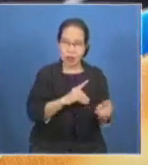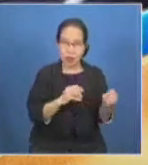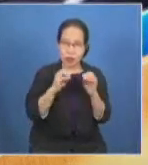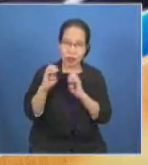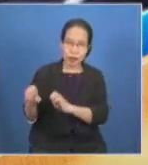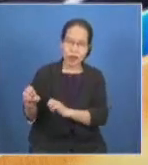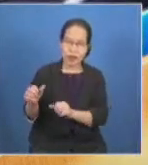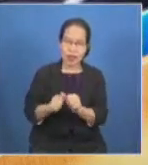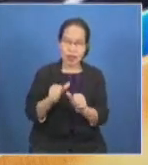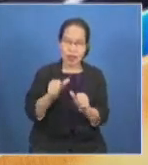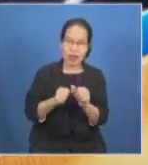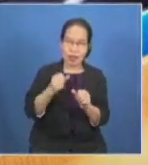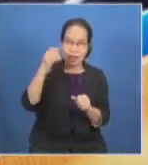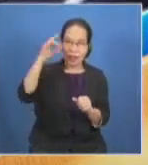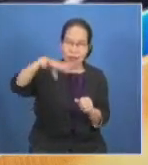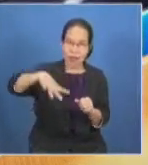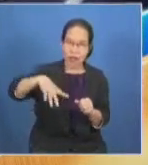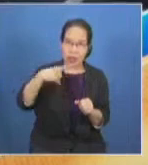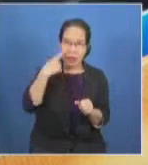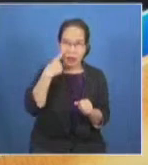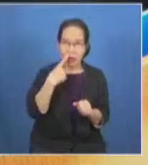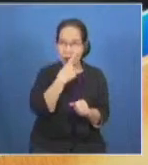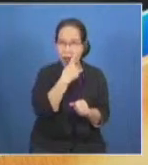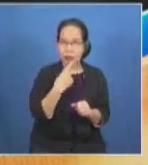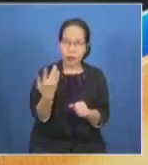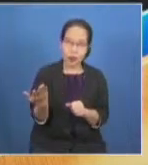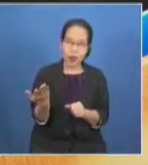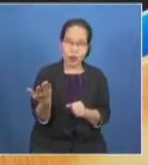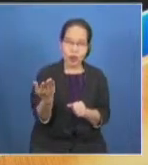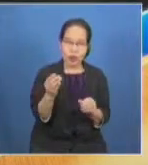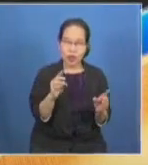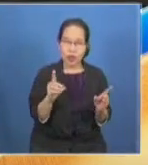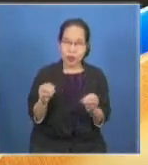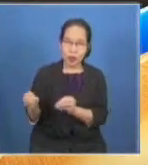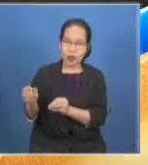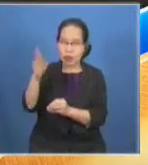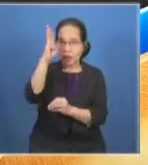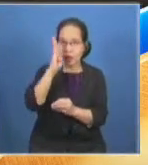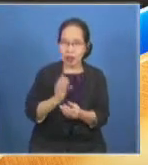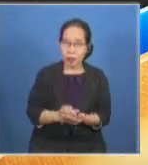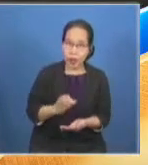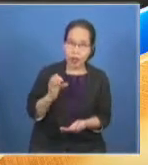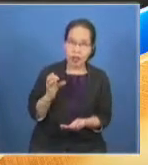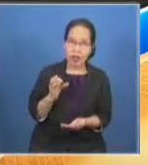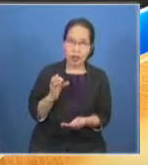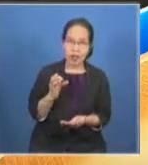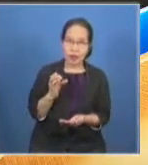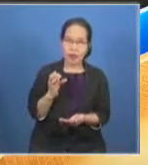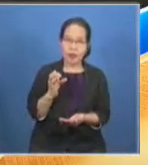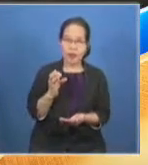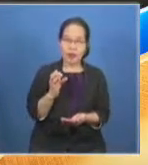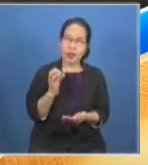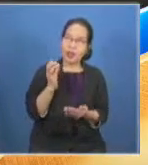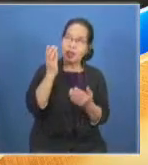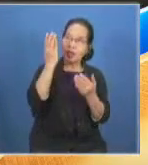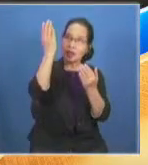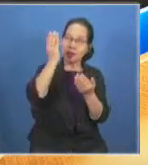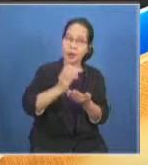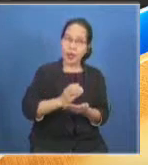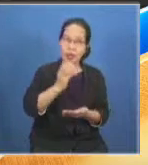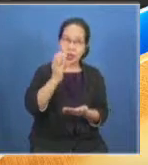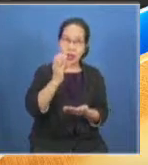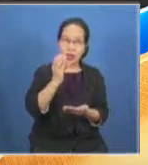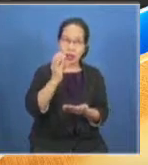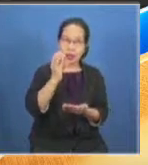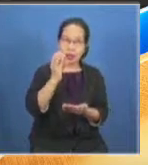oppressed, if he suffered injustice, every teardrop